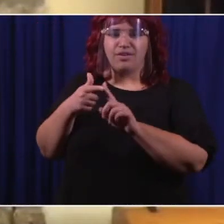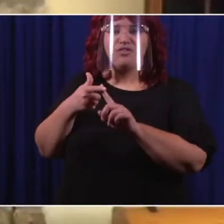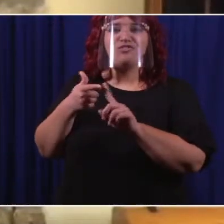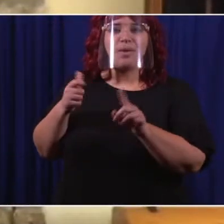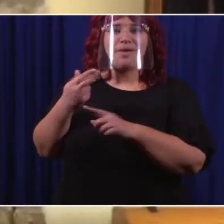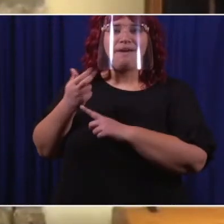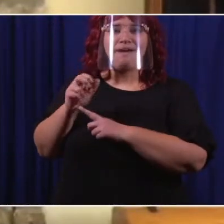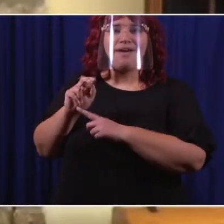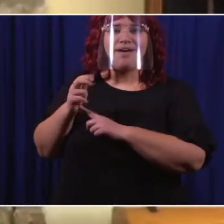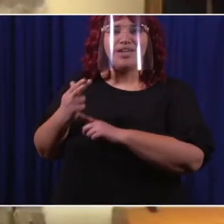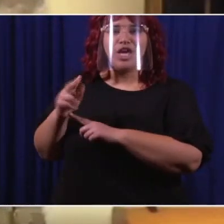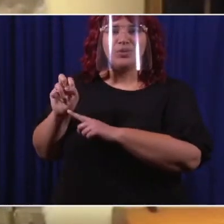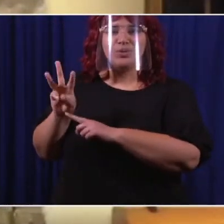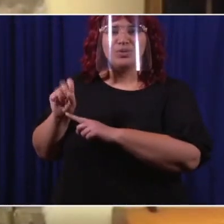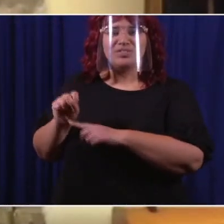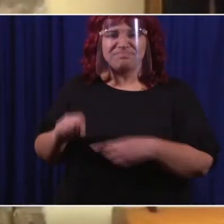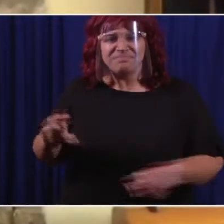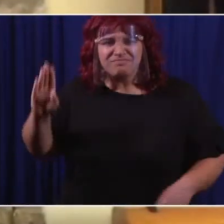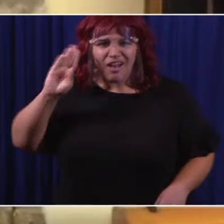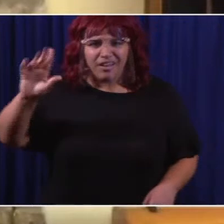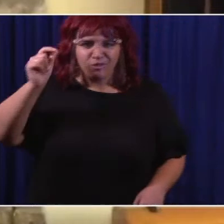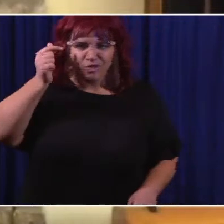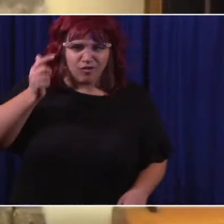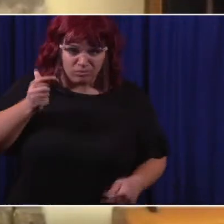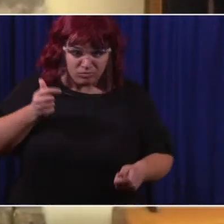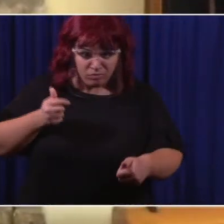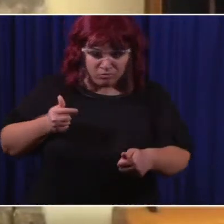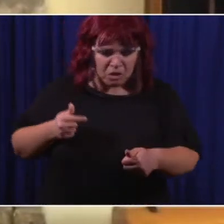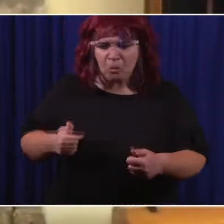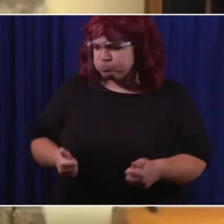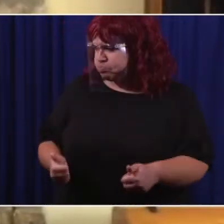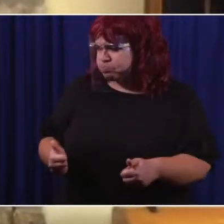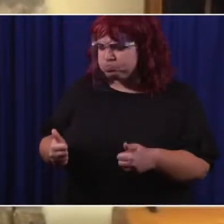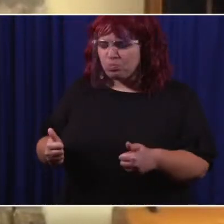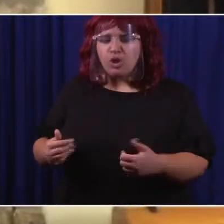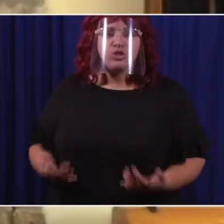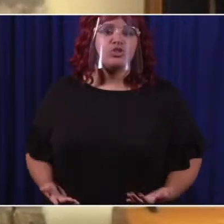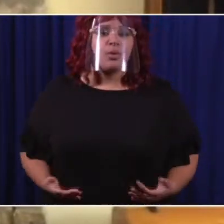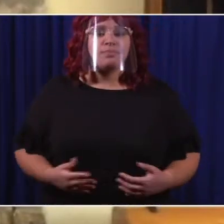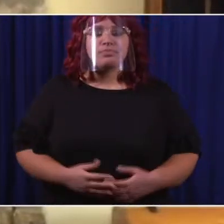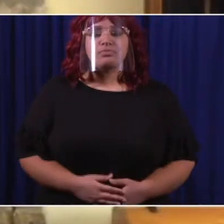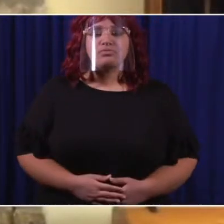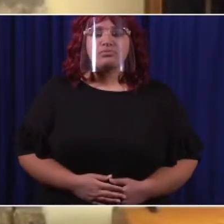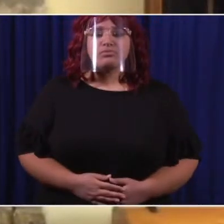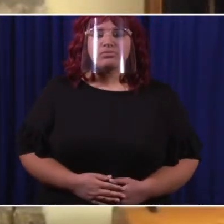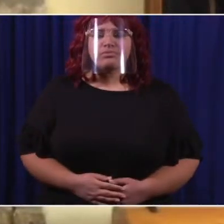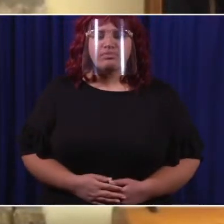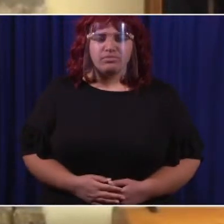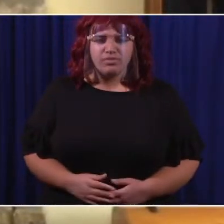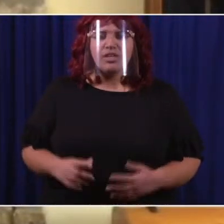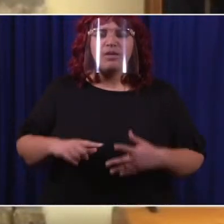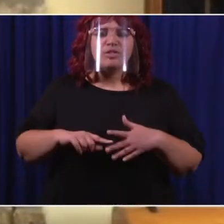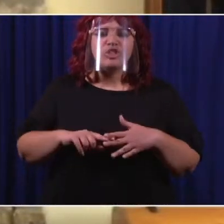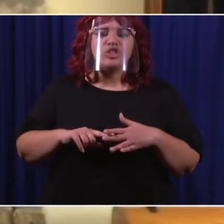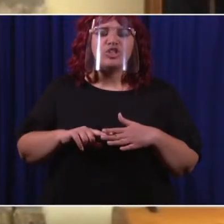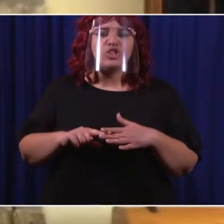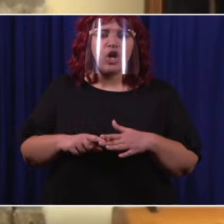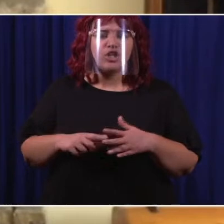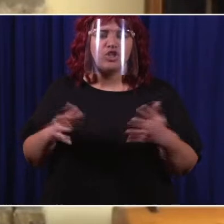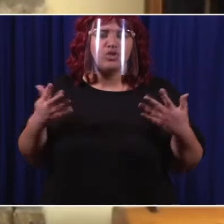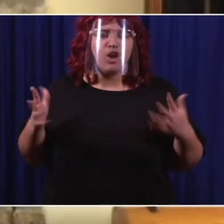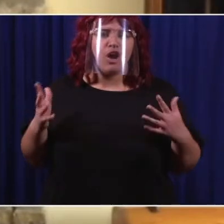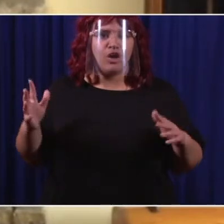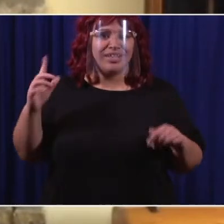Good. Um, so, so with hospitalizations going up, I'm starting to hear that beds are already becoming an issue